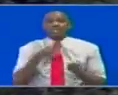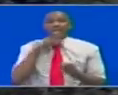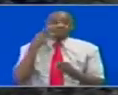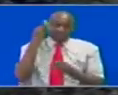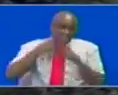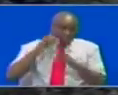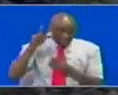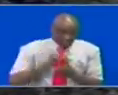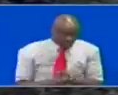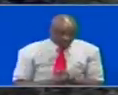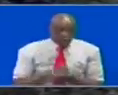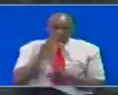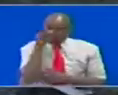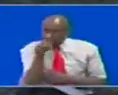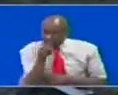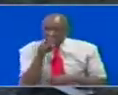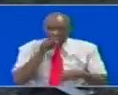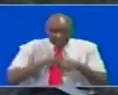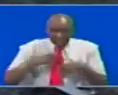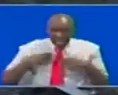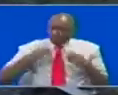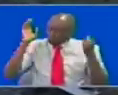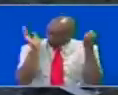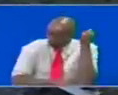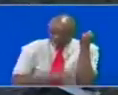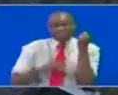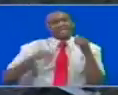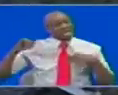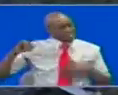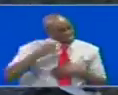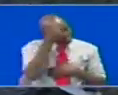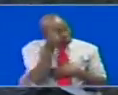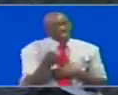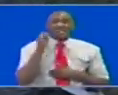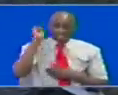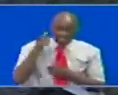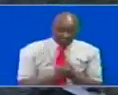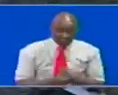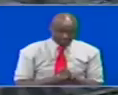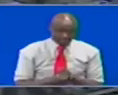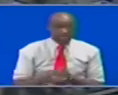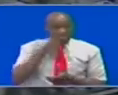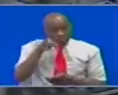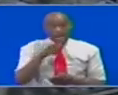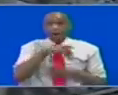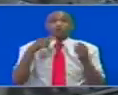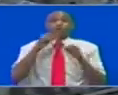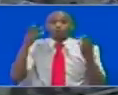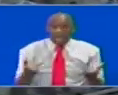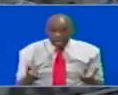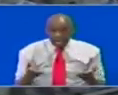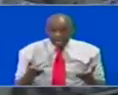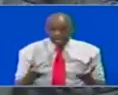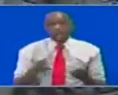later. This, at the time, was billed as one of the worst air disasters in the country. And they were all heading, of course,